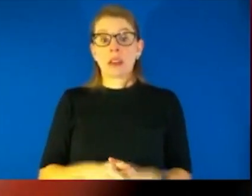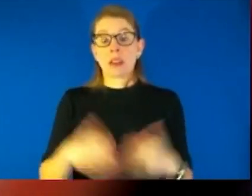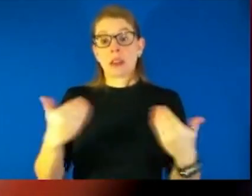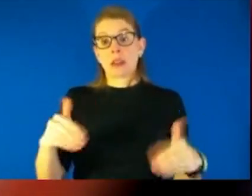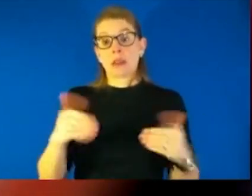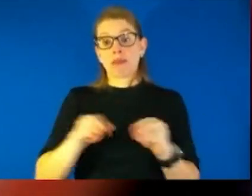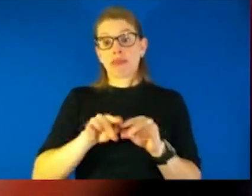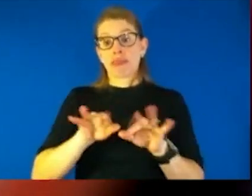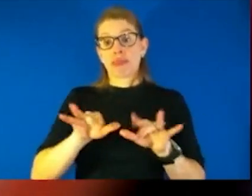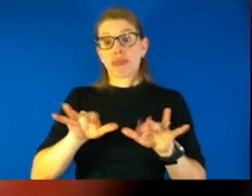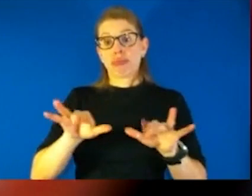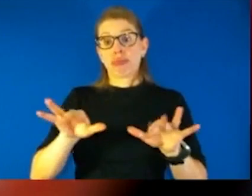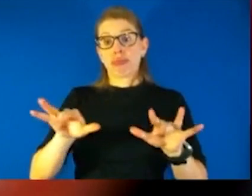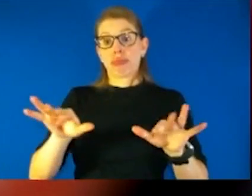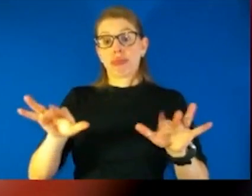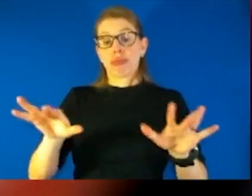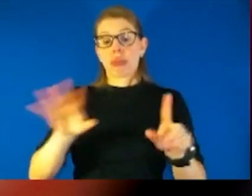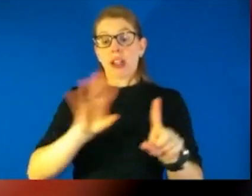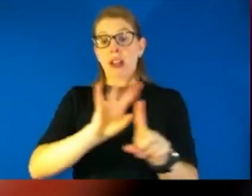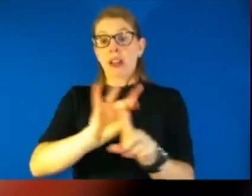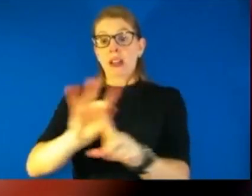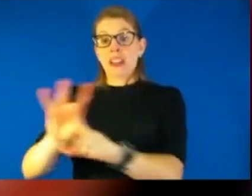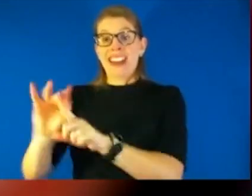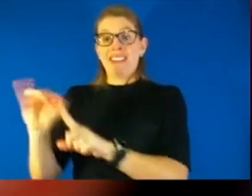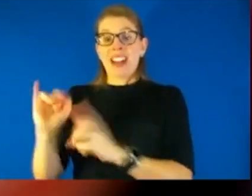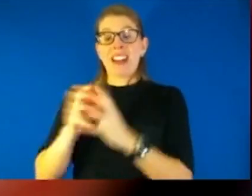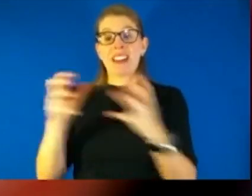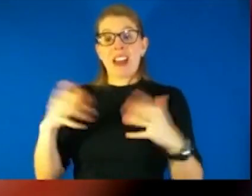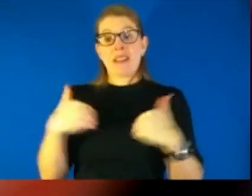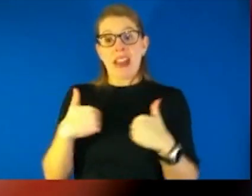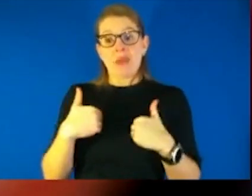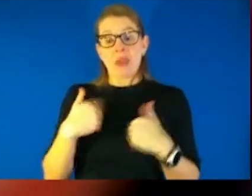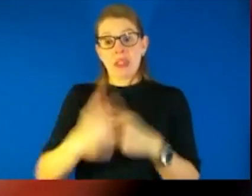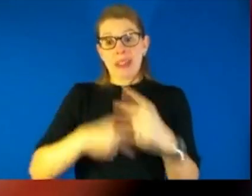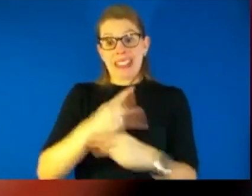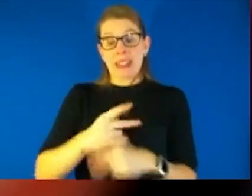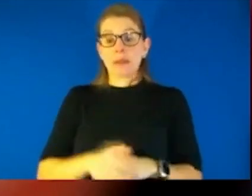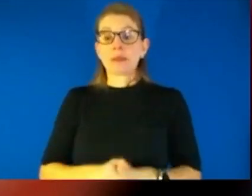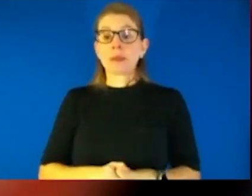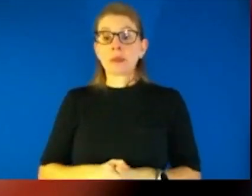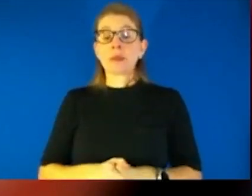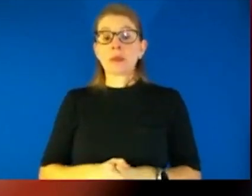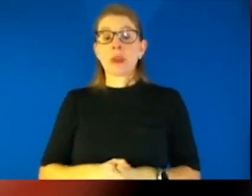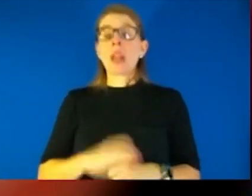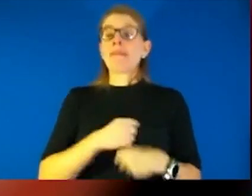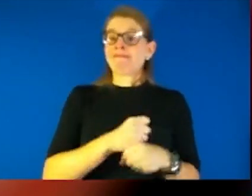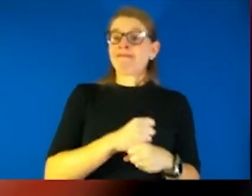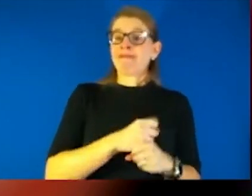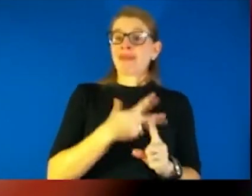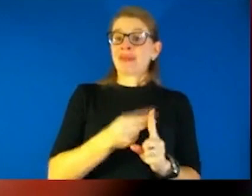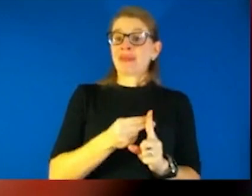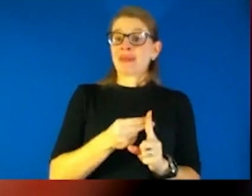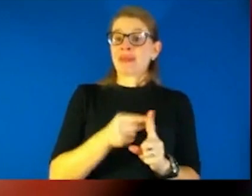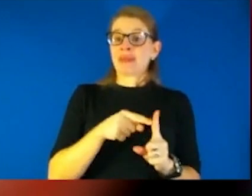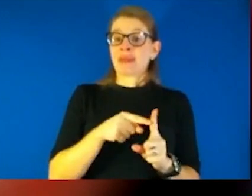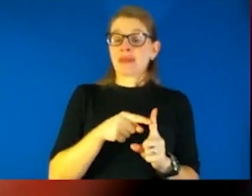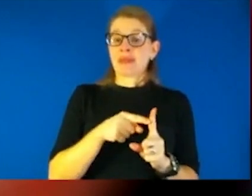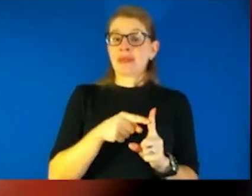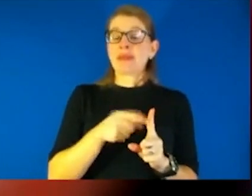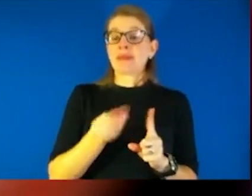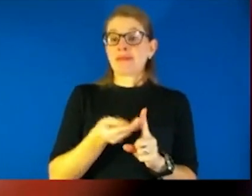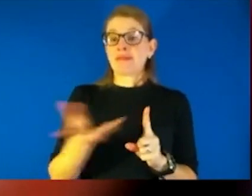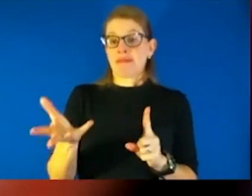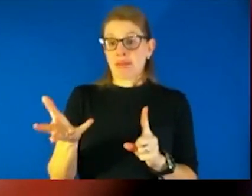can infect a lot of animal species. And Zoetis has a vaccine developed for animals, and this vaccine is distributed